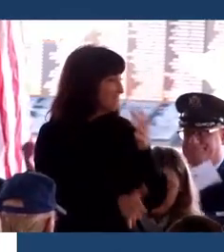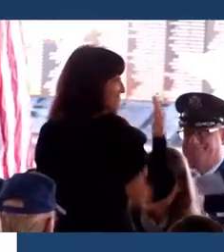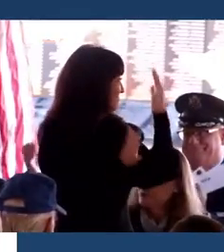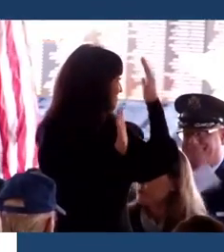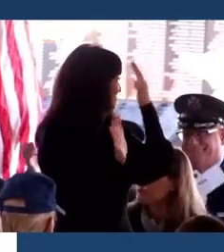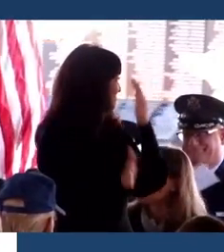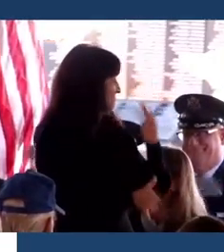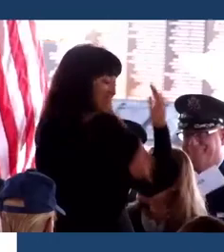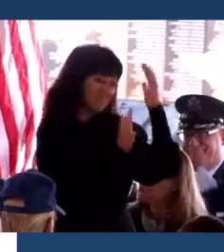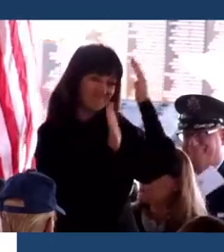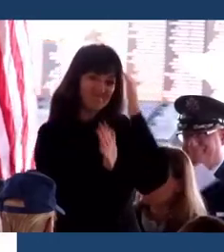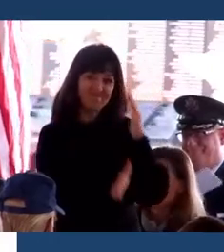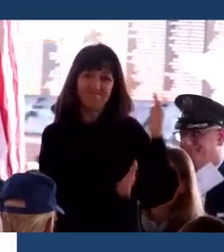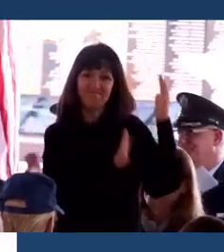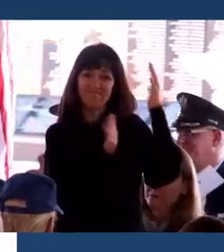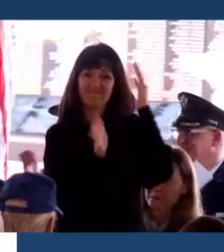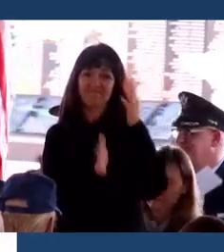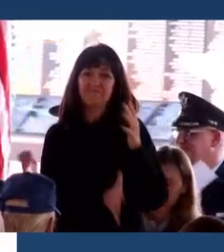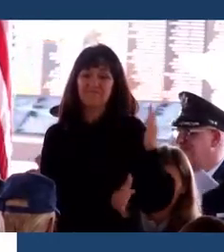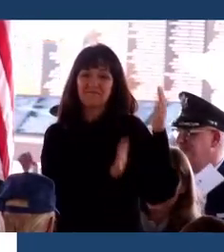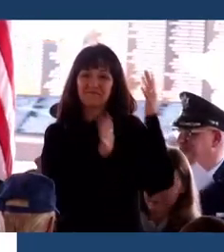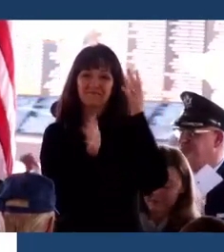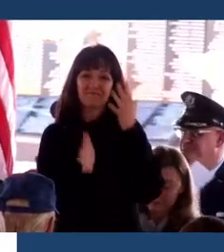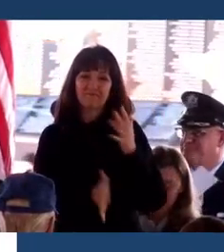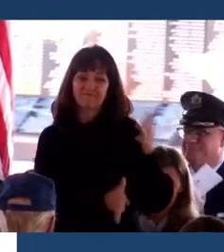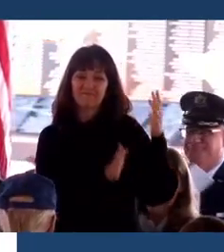Scout members.